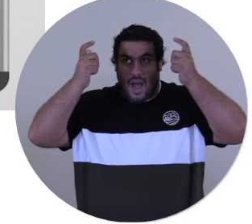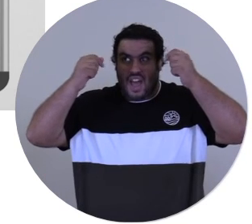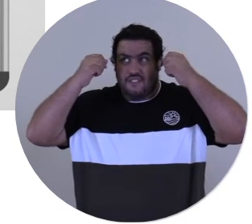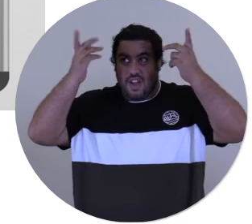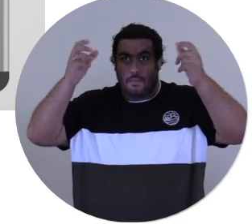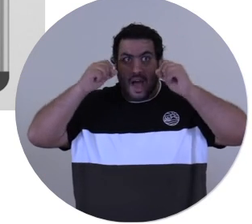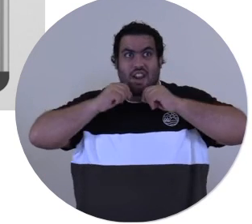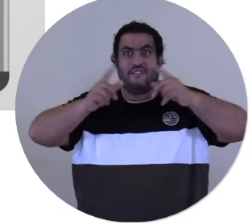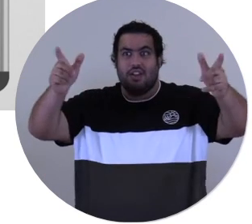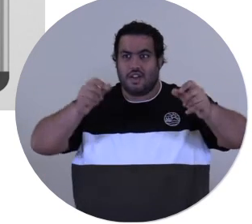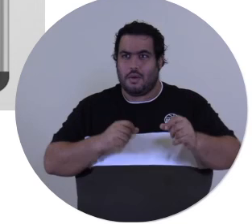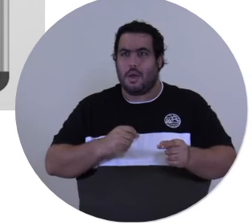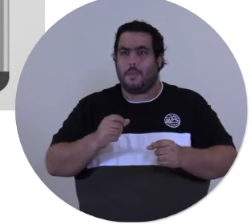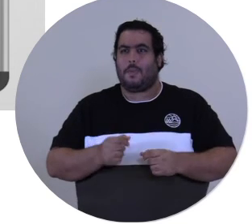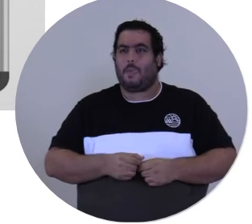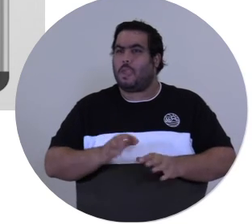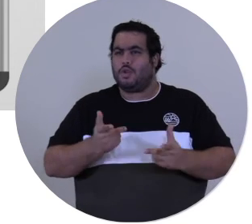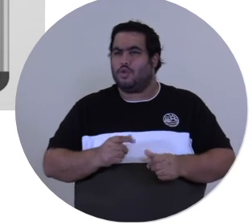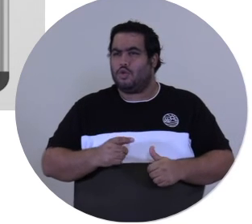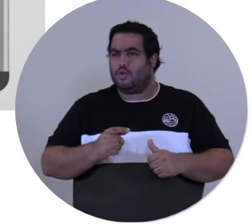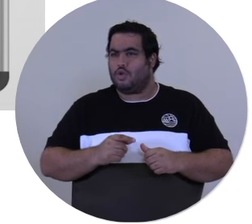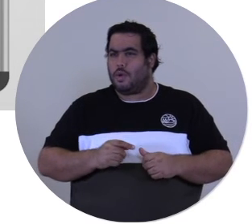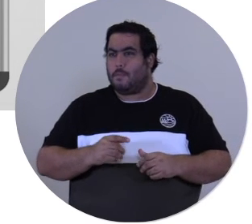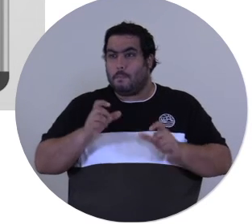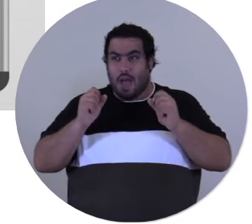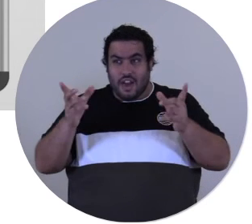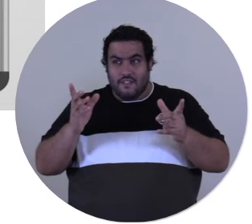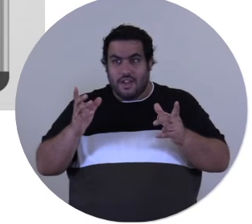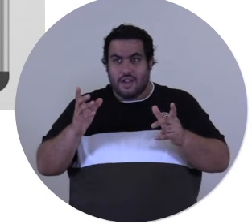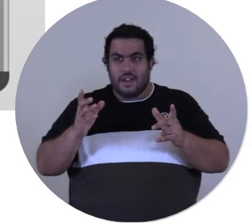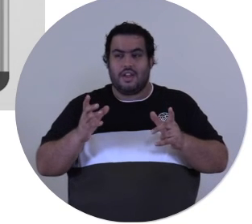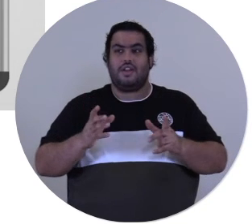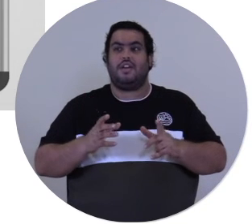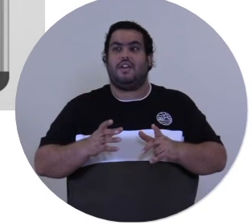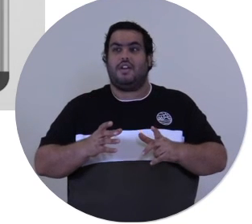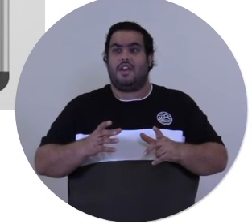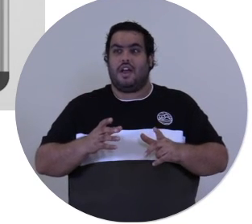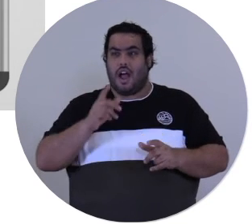do? They work to do what exactly? Fix,